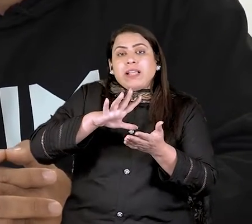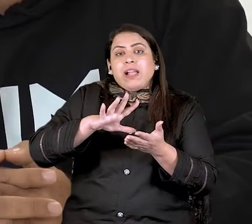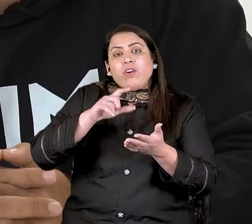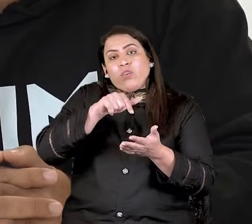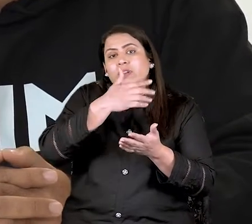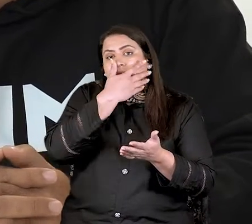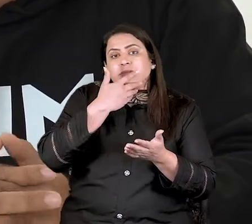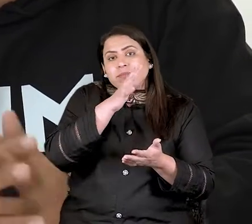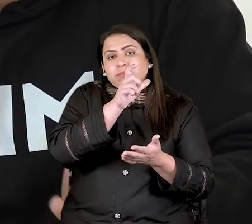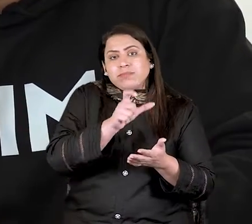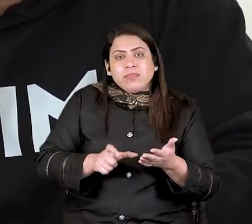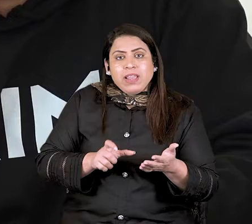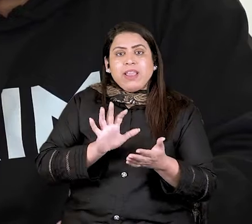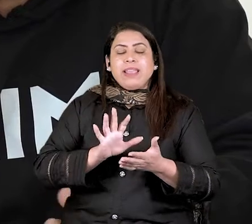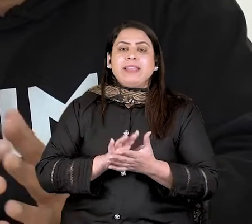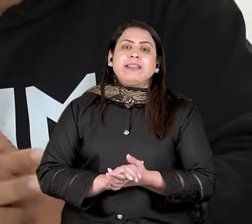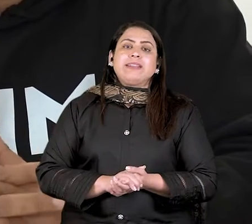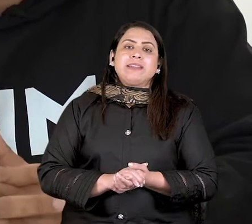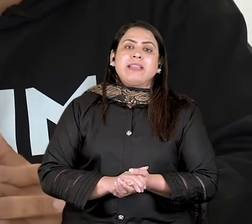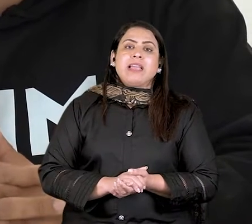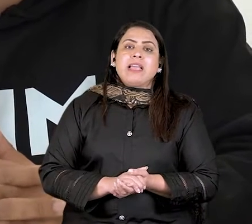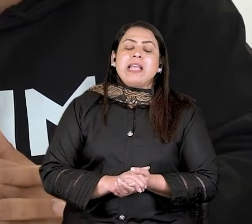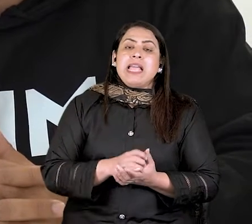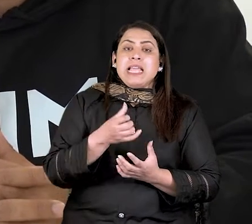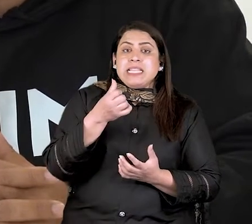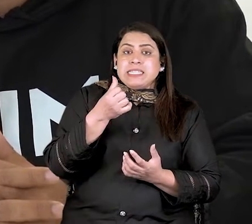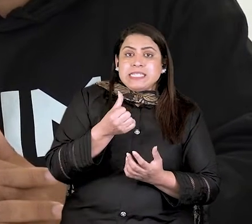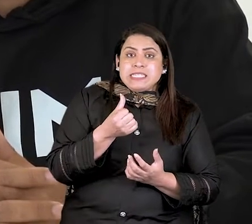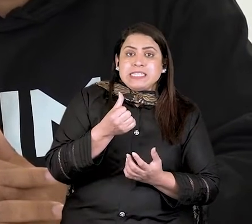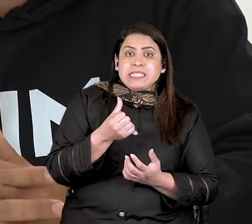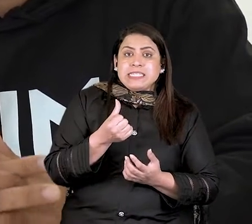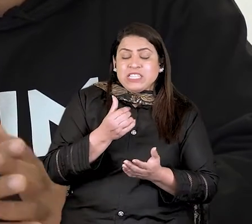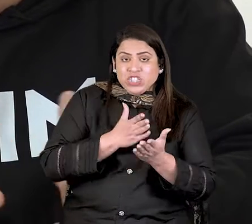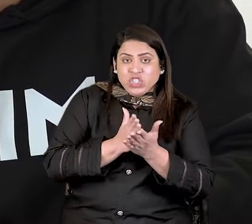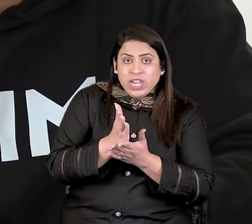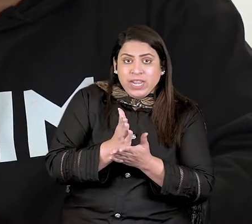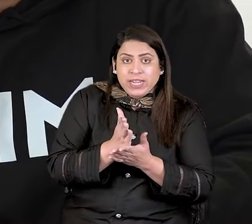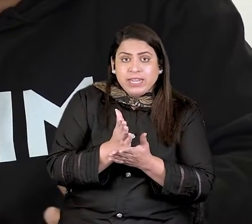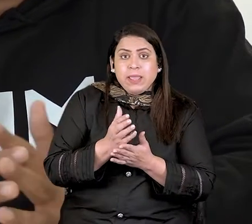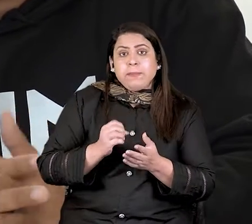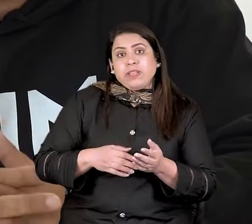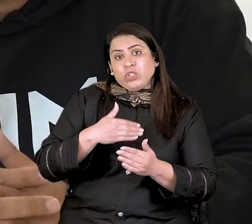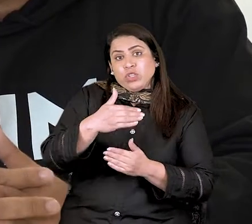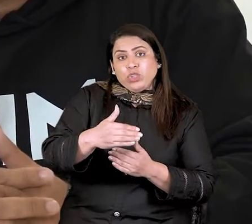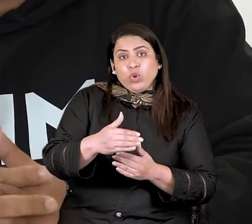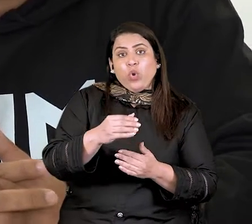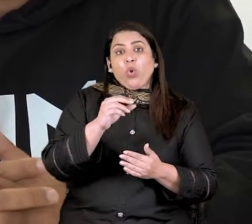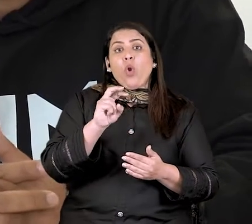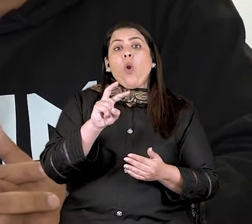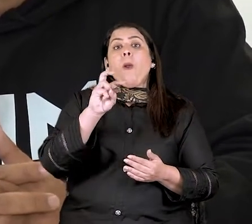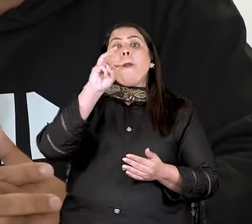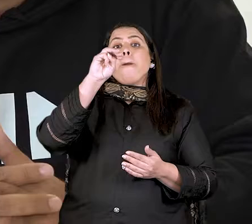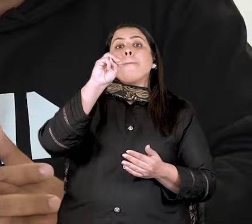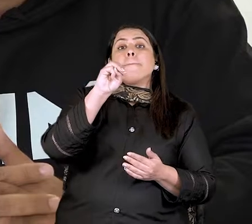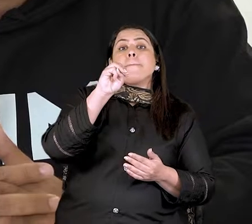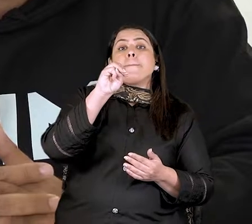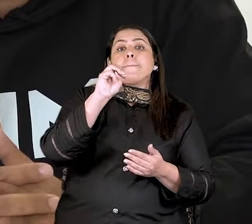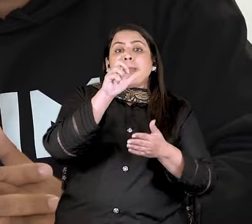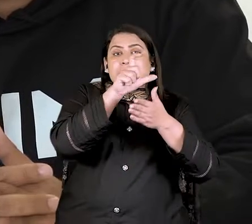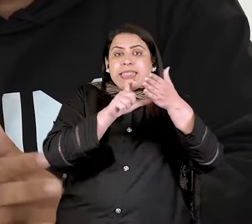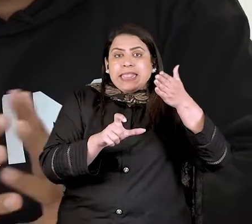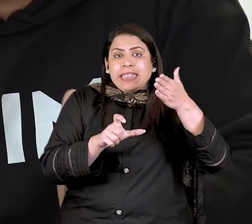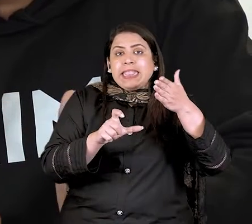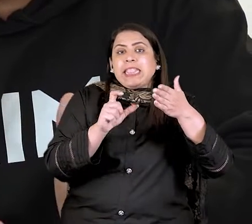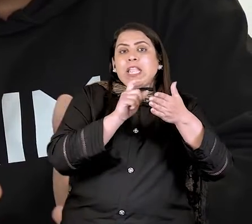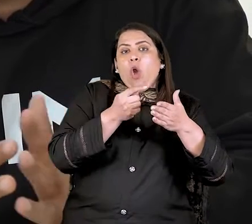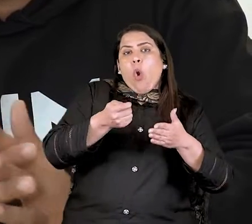obviously we Jawad himself and we hired a team. You know, there was I think 6